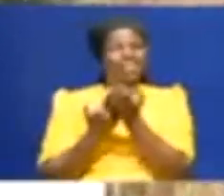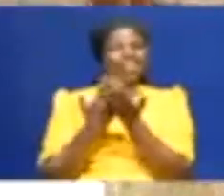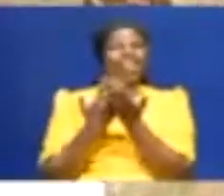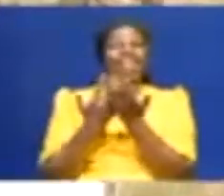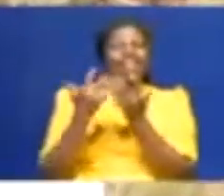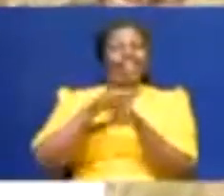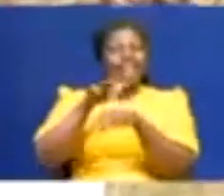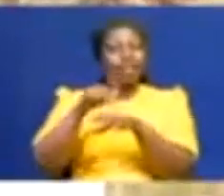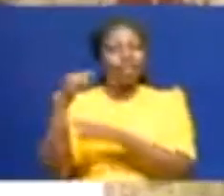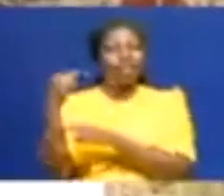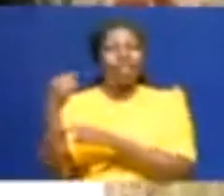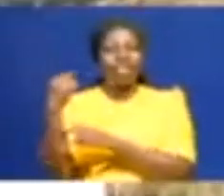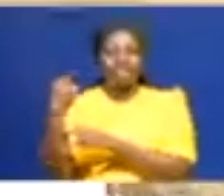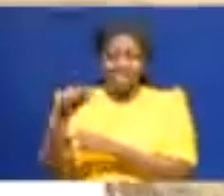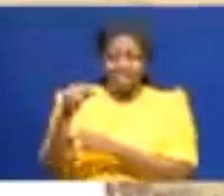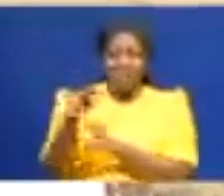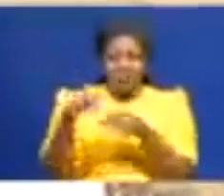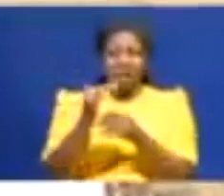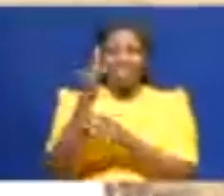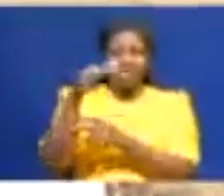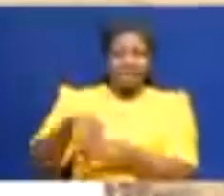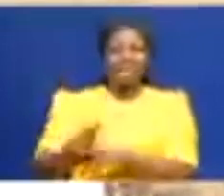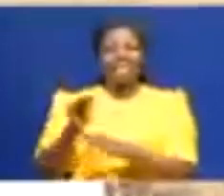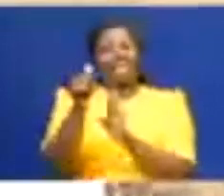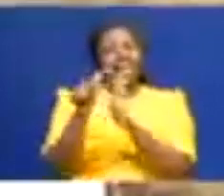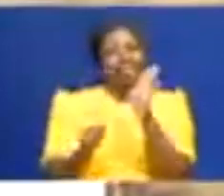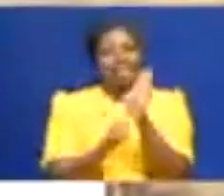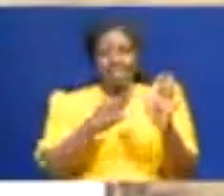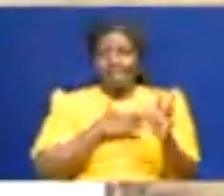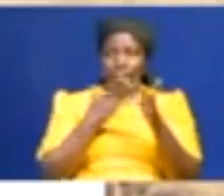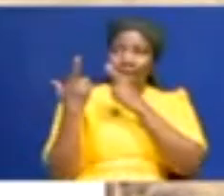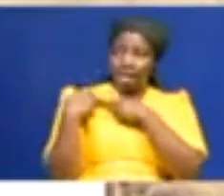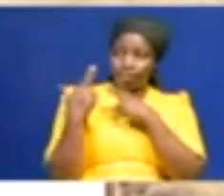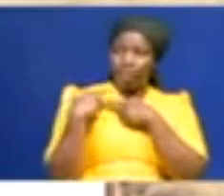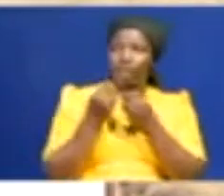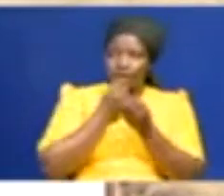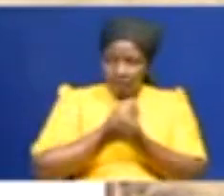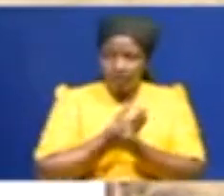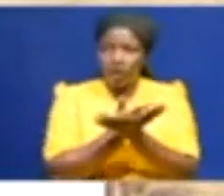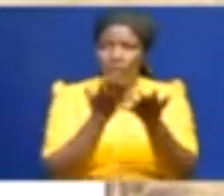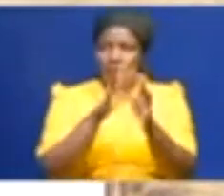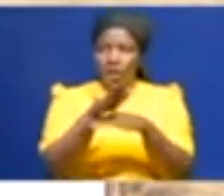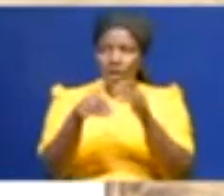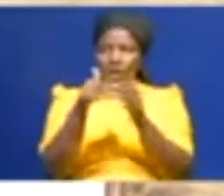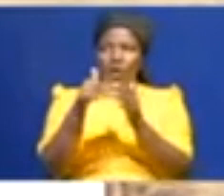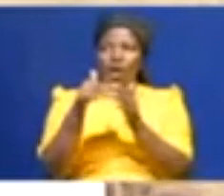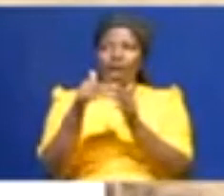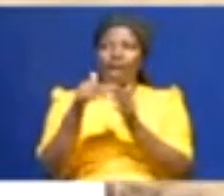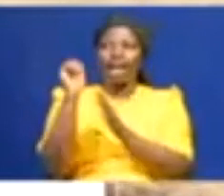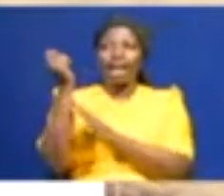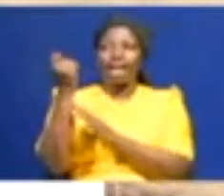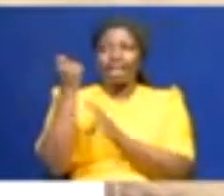agenda. Ni jukumu letu shukua nafasi hii kuambia wananchi wote wajumuike katika